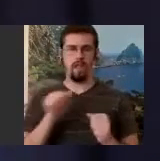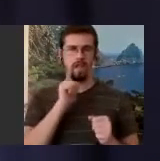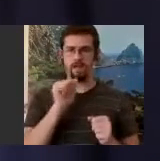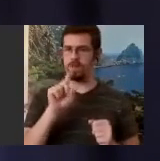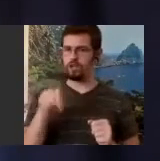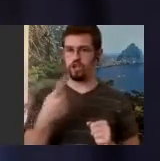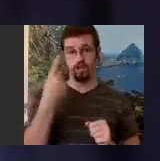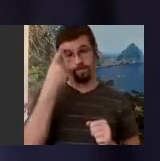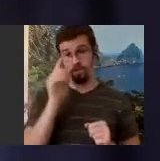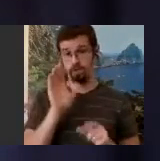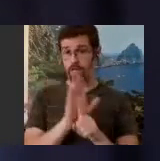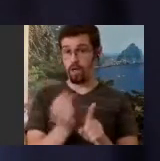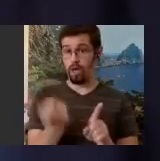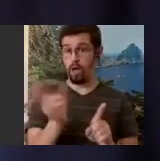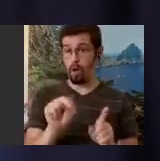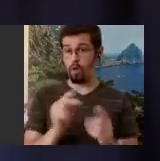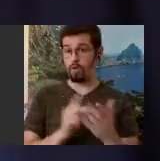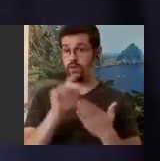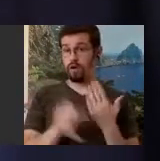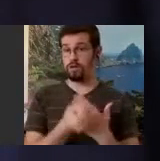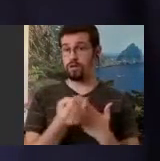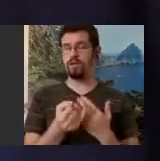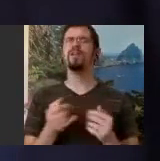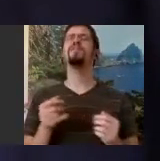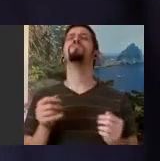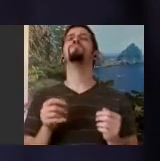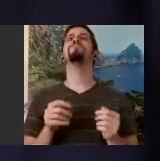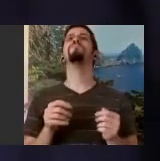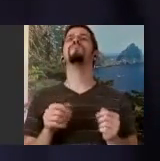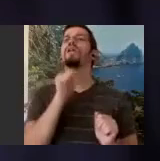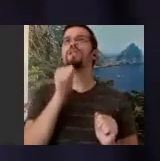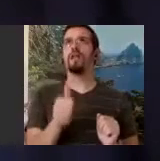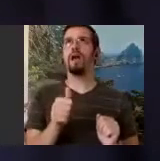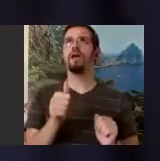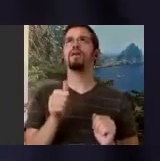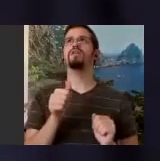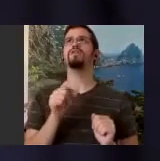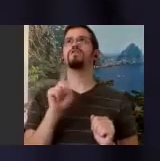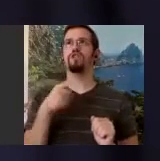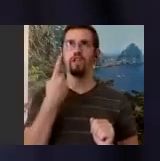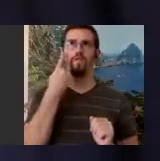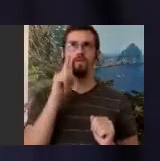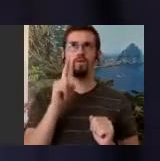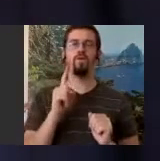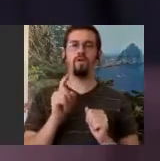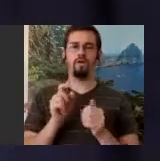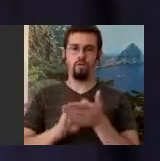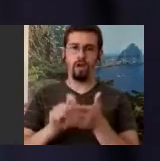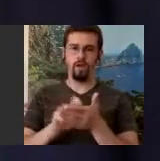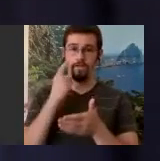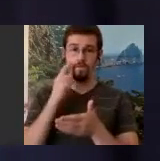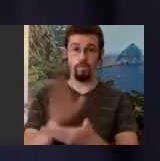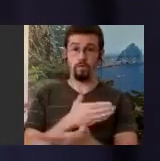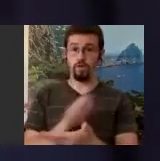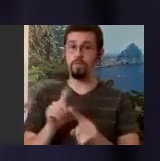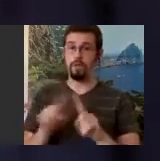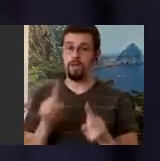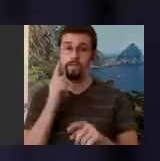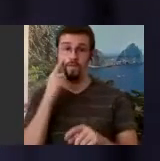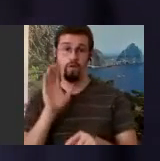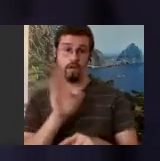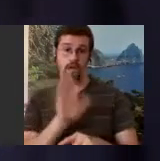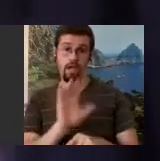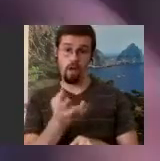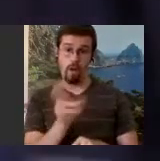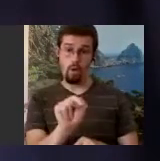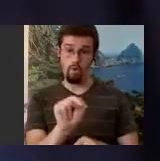own projects, then, sorry, if not just for a particular piece of music, then just for their own projects. And in